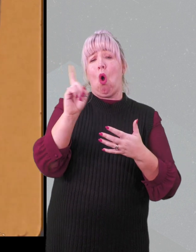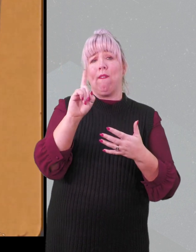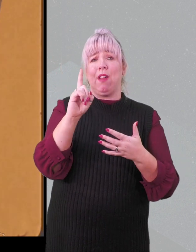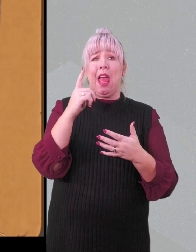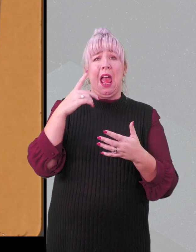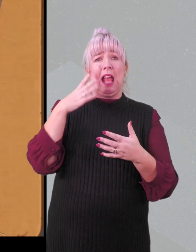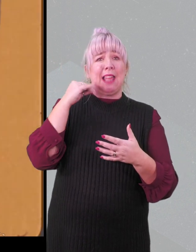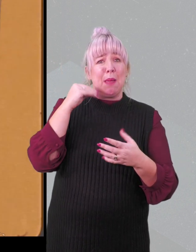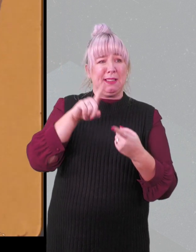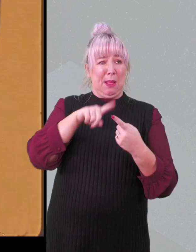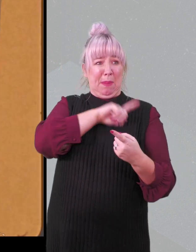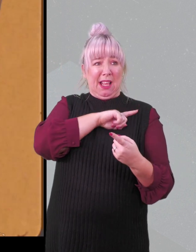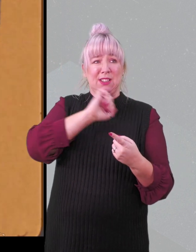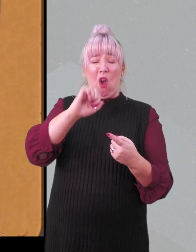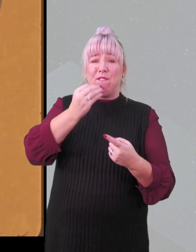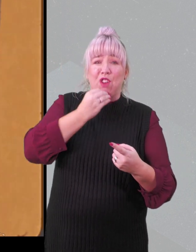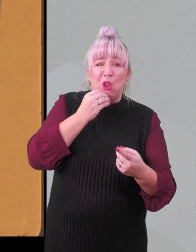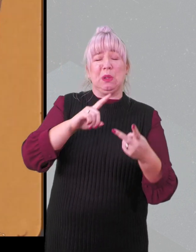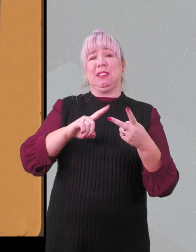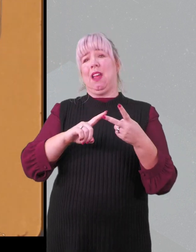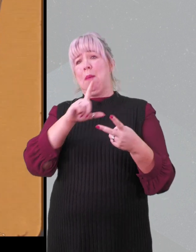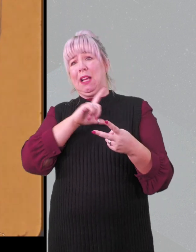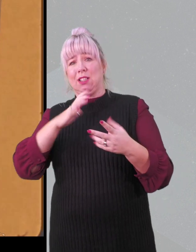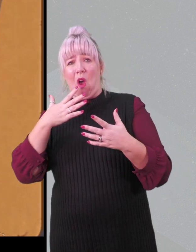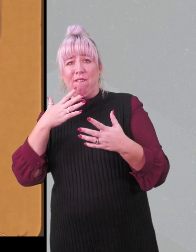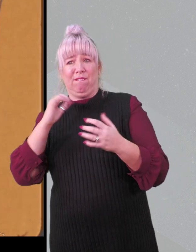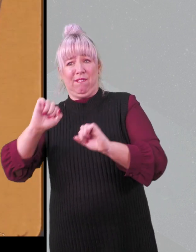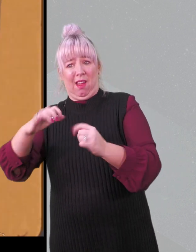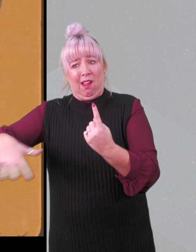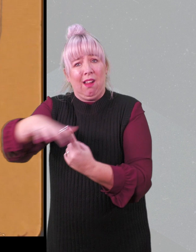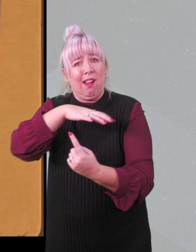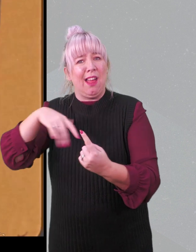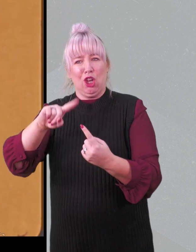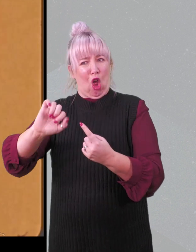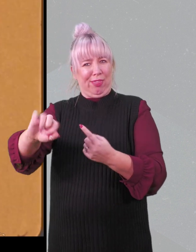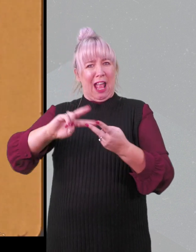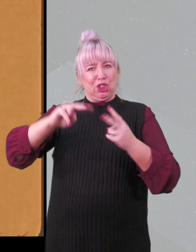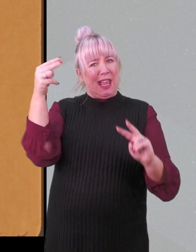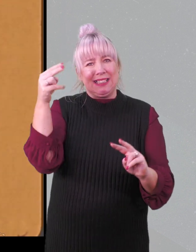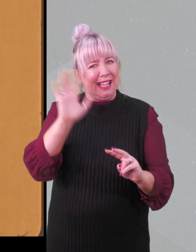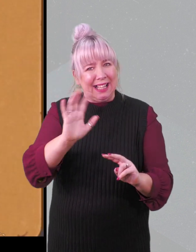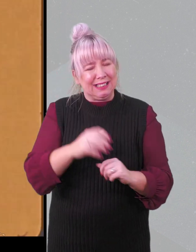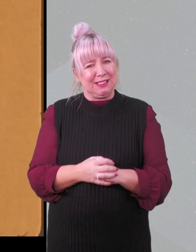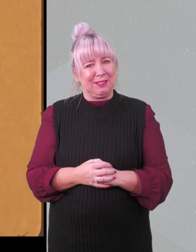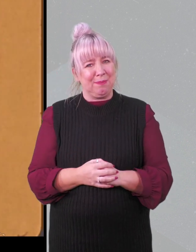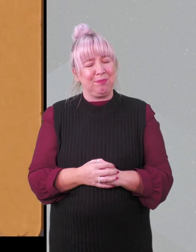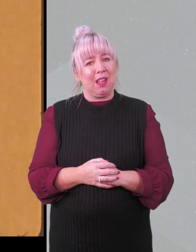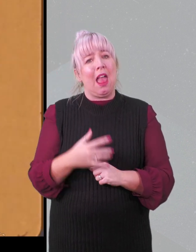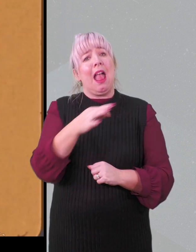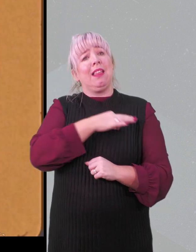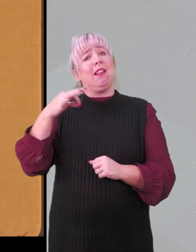poverty, and subsidies that make processed foods cheap, not because of an indigenous gene. Third, we need